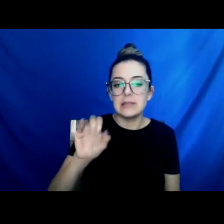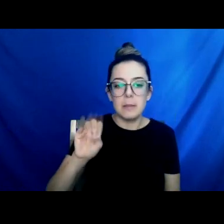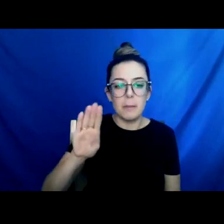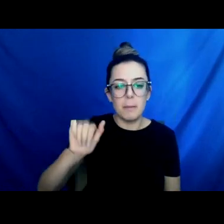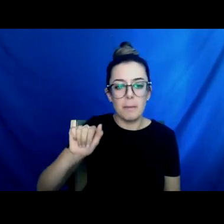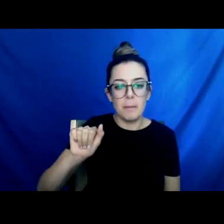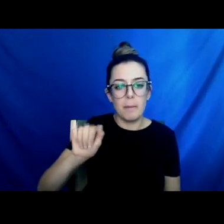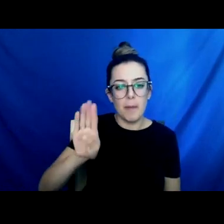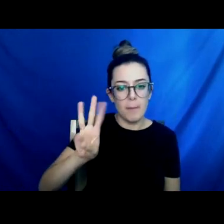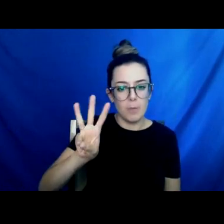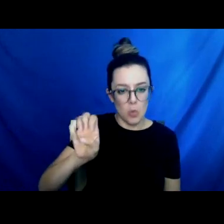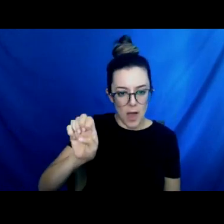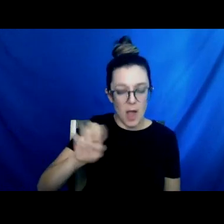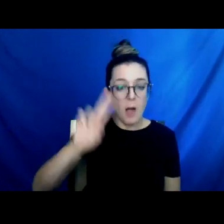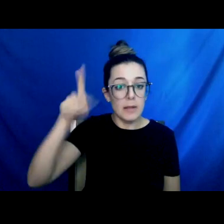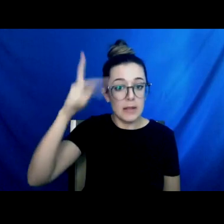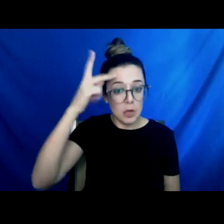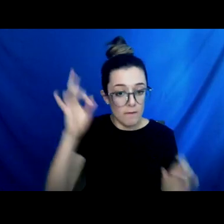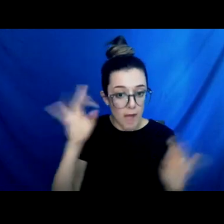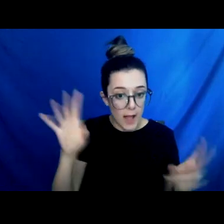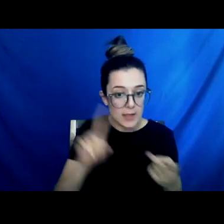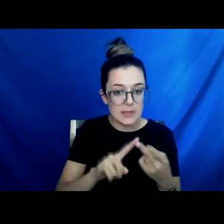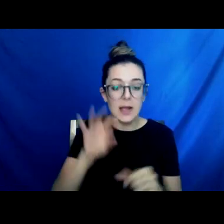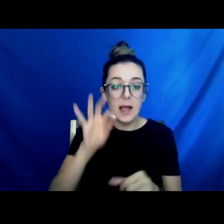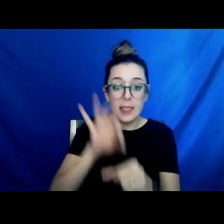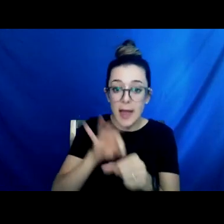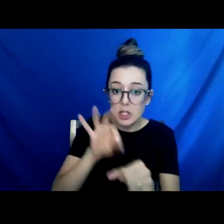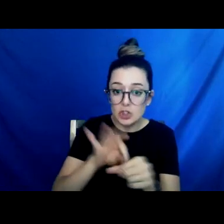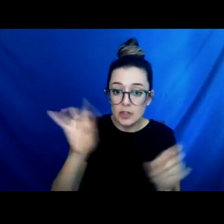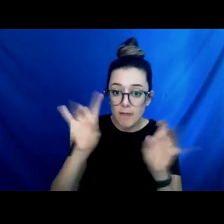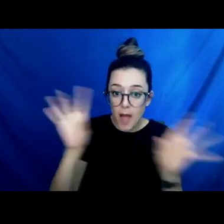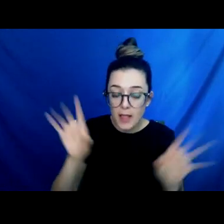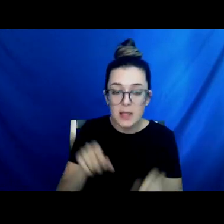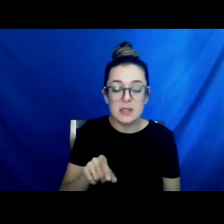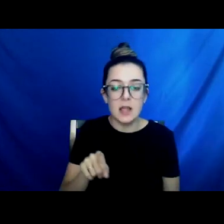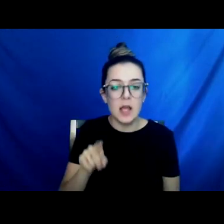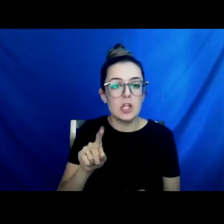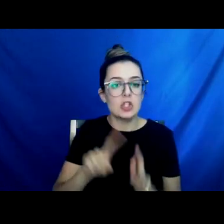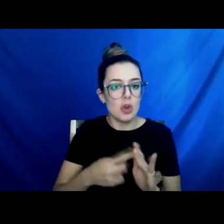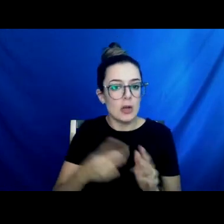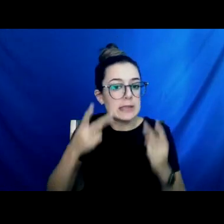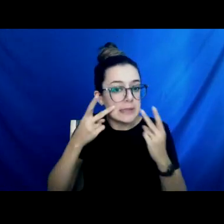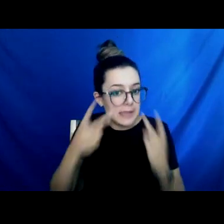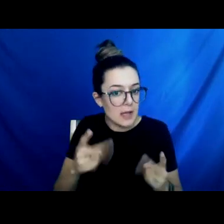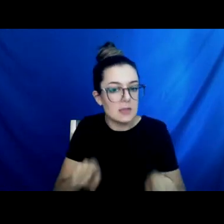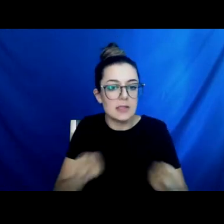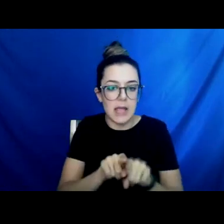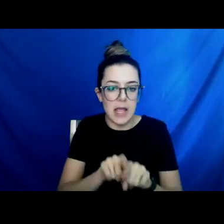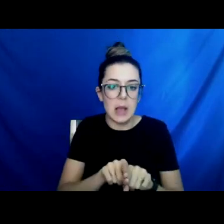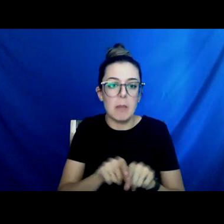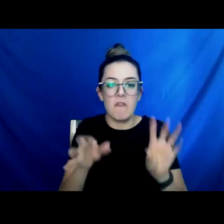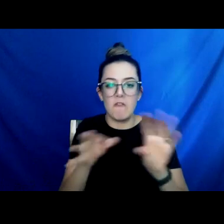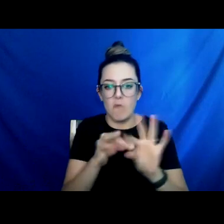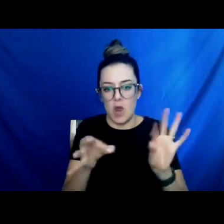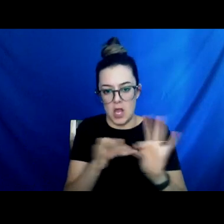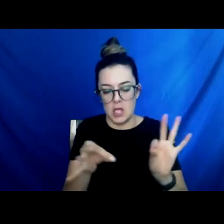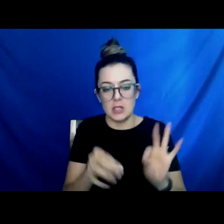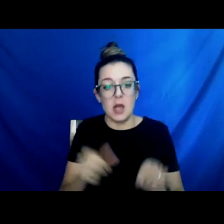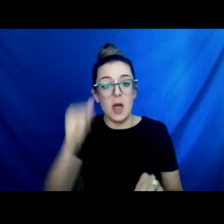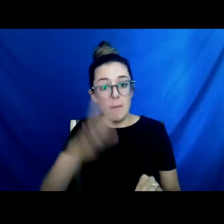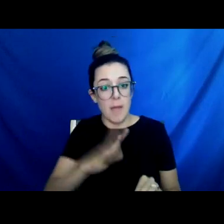violence, election violence. They started hearing the same phrase, that men would attack women and say the same thing. So